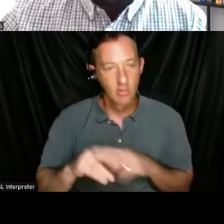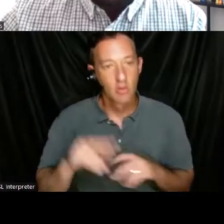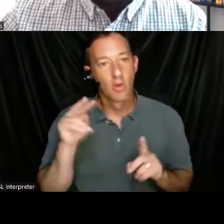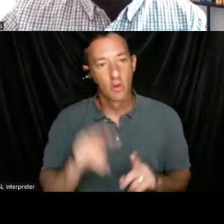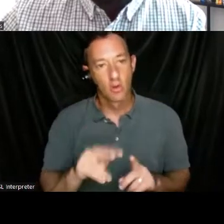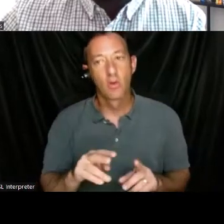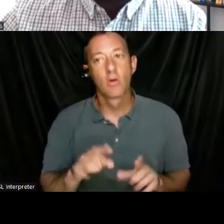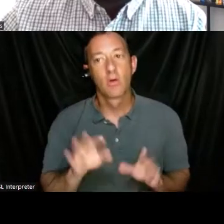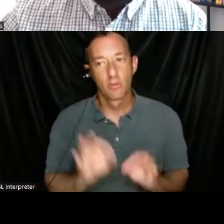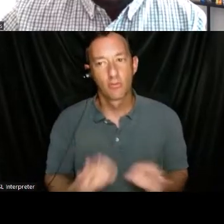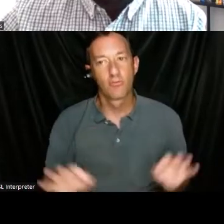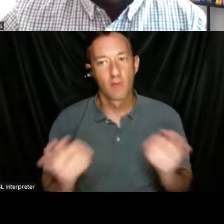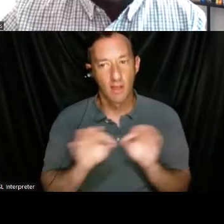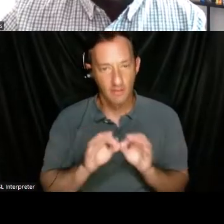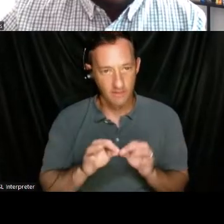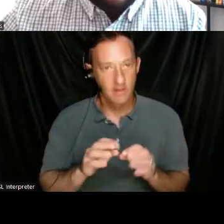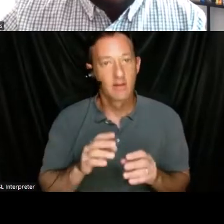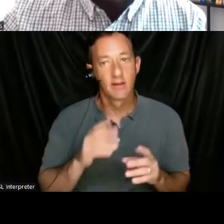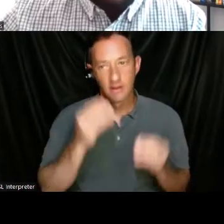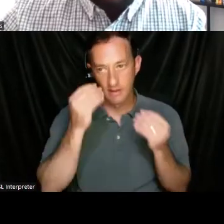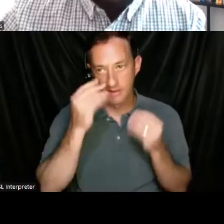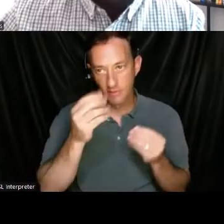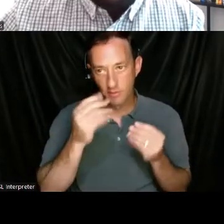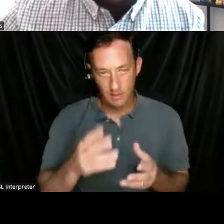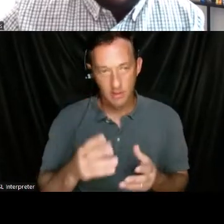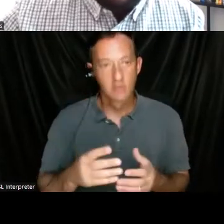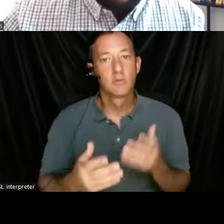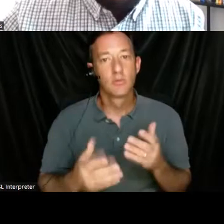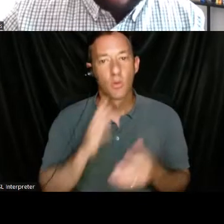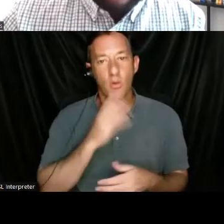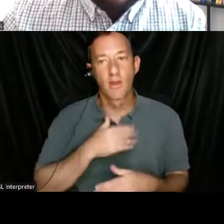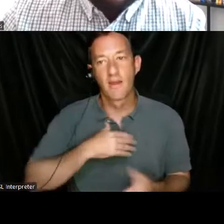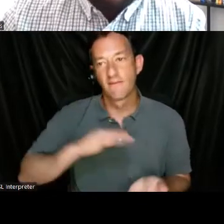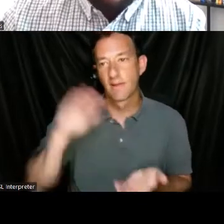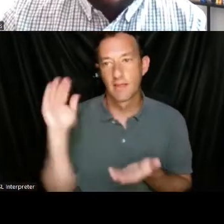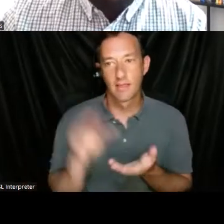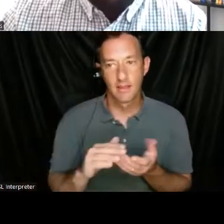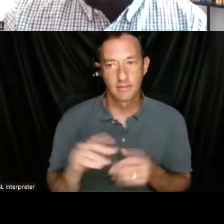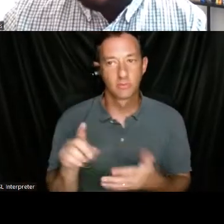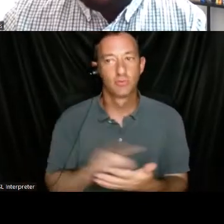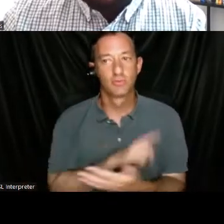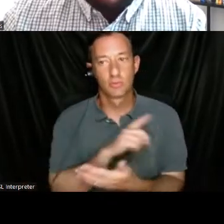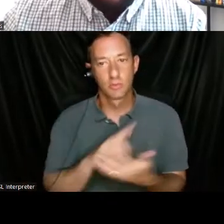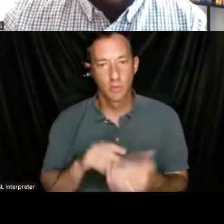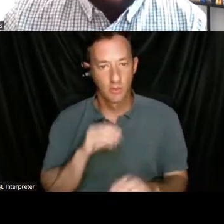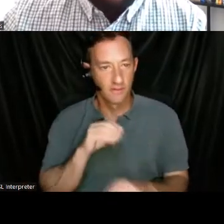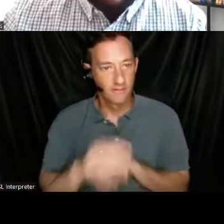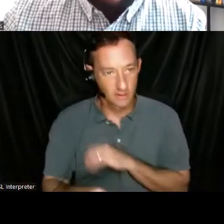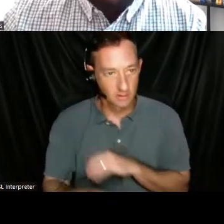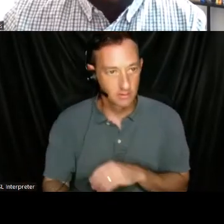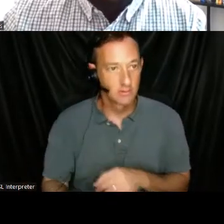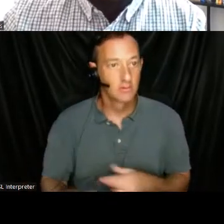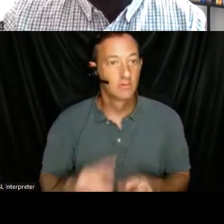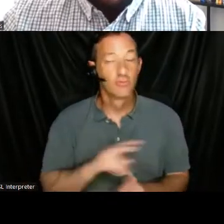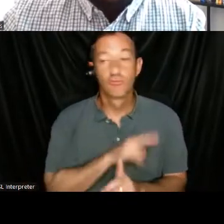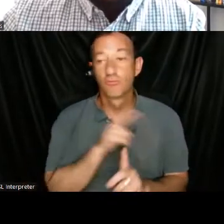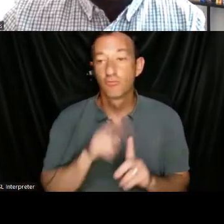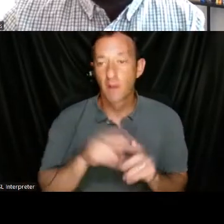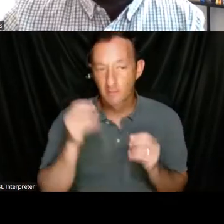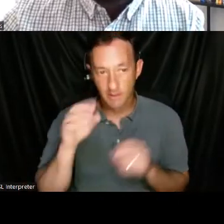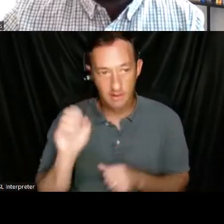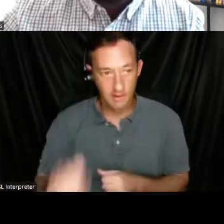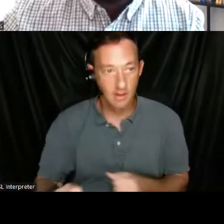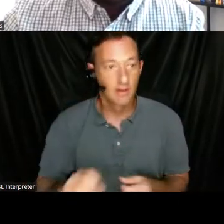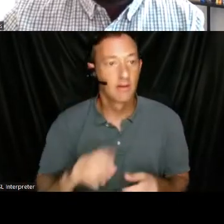mitigating information, because that is likely to have a less discriminatory effect. Relevant information can include the facts